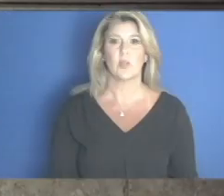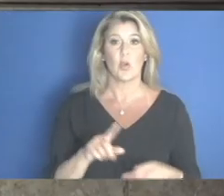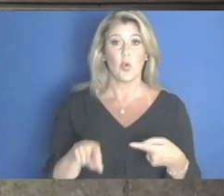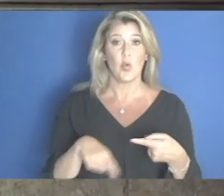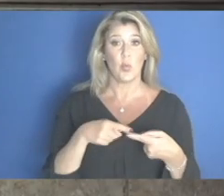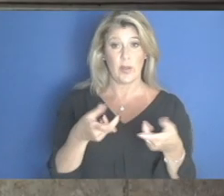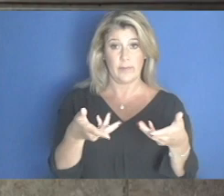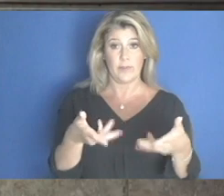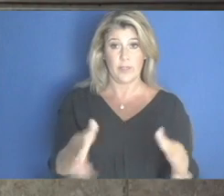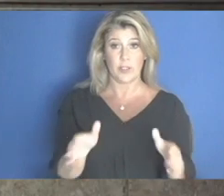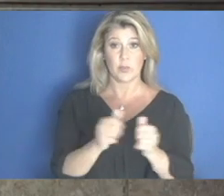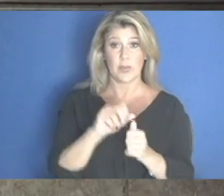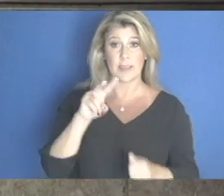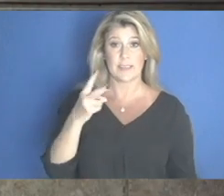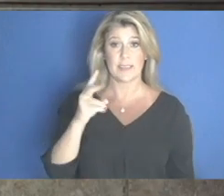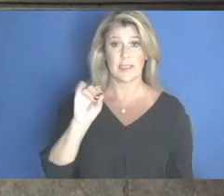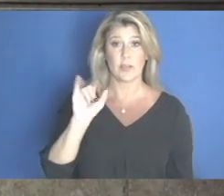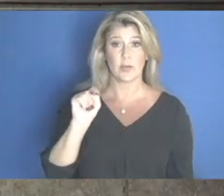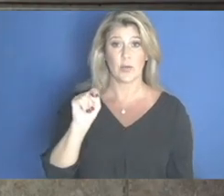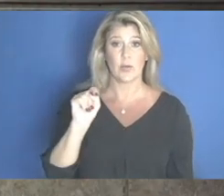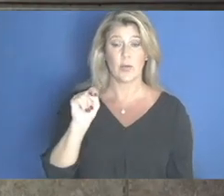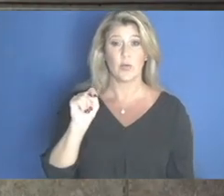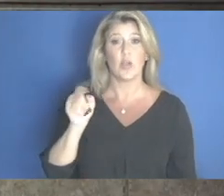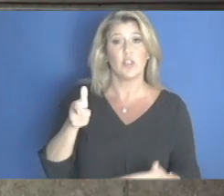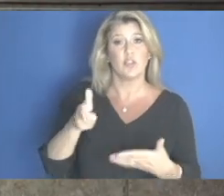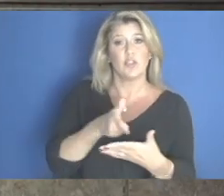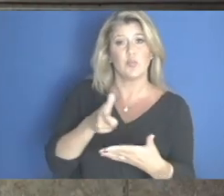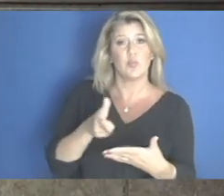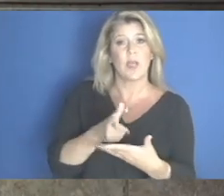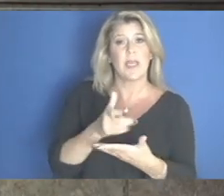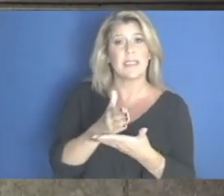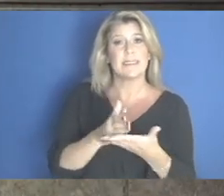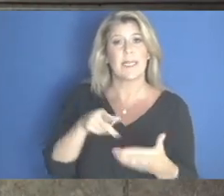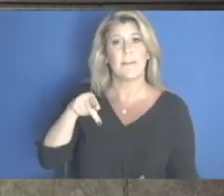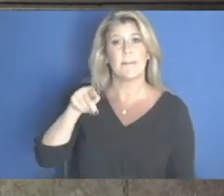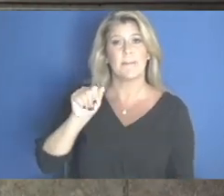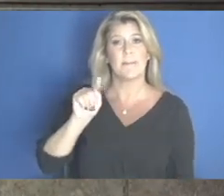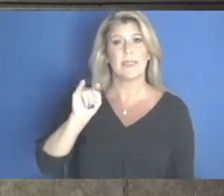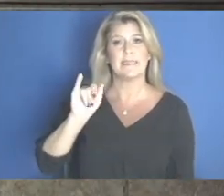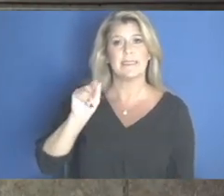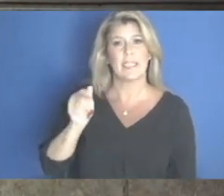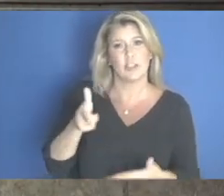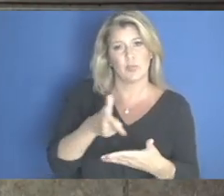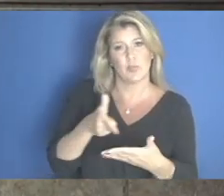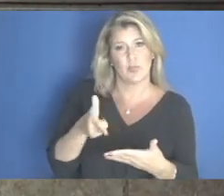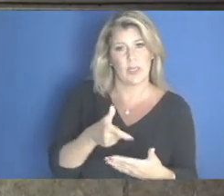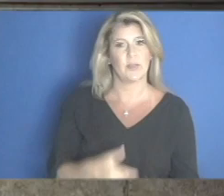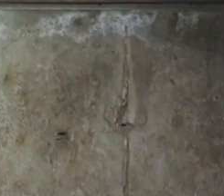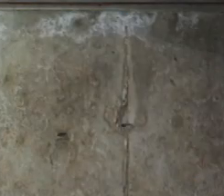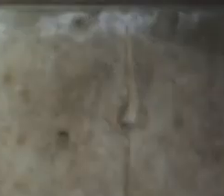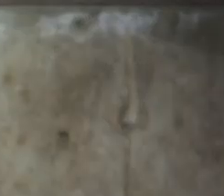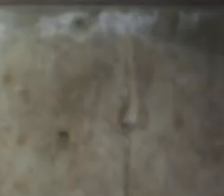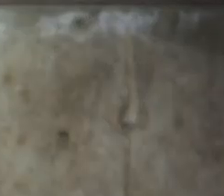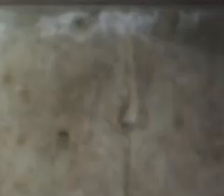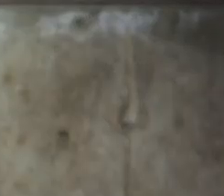As soon as you're finished with the second coat, you're going to spray some Patina sprayer.